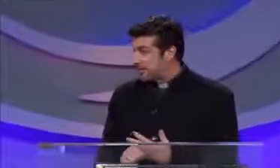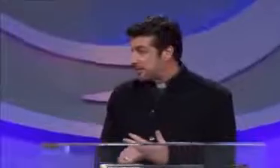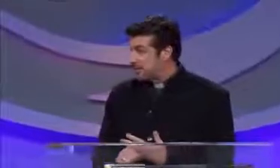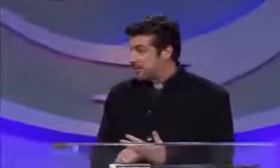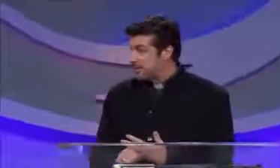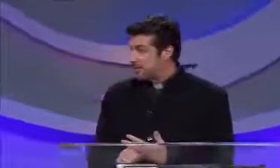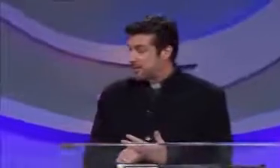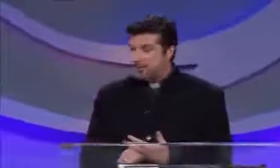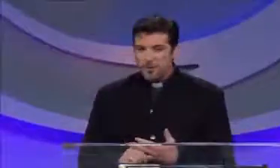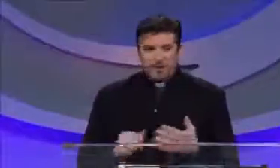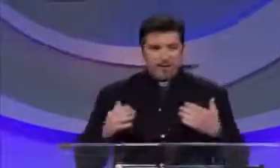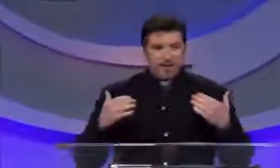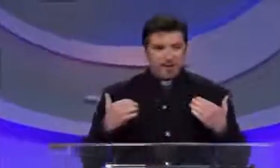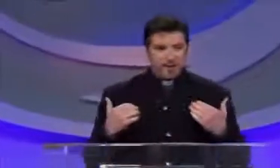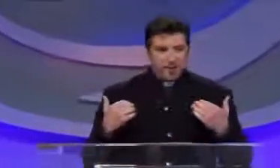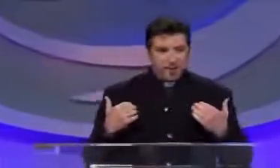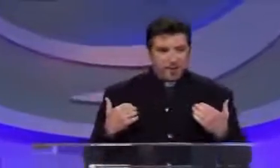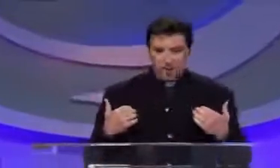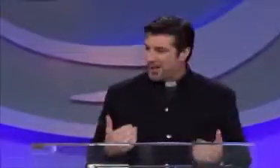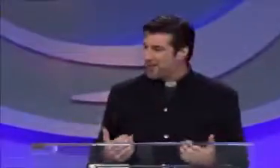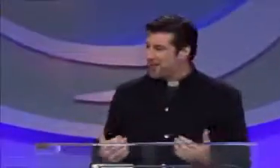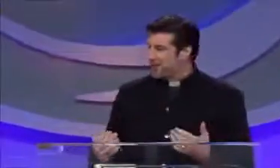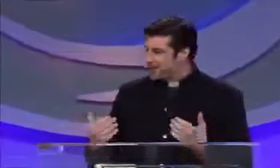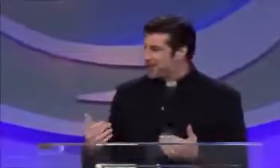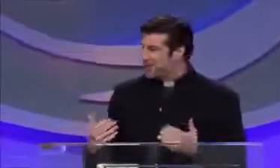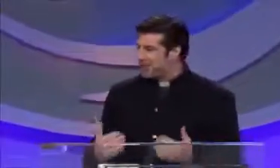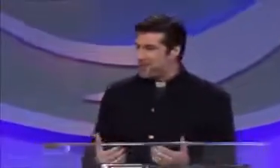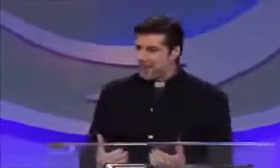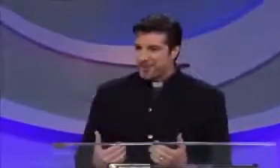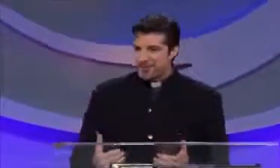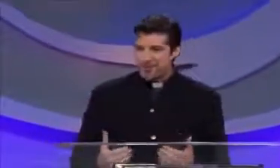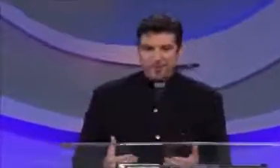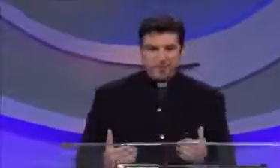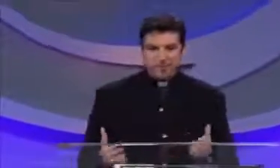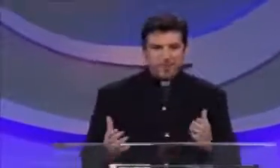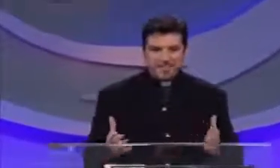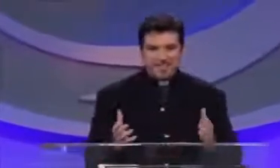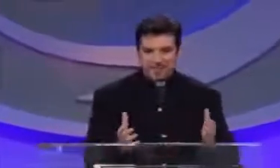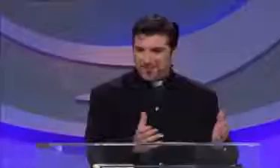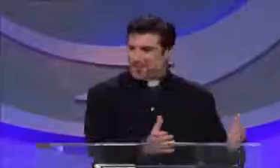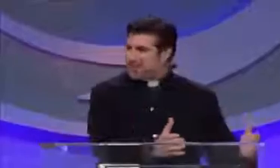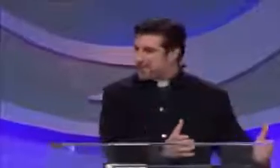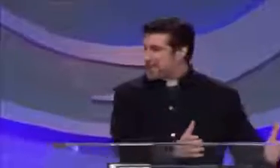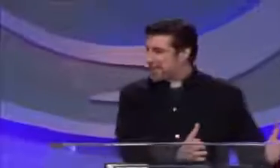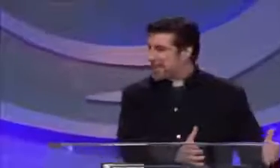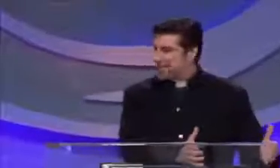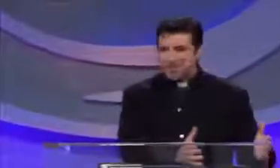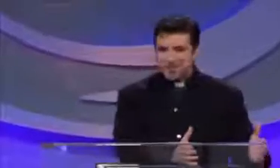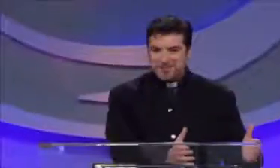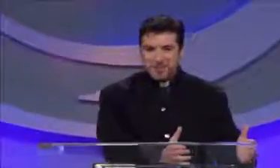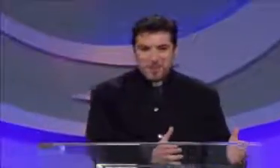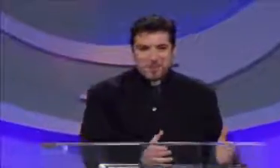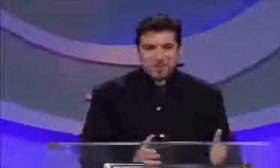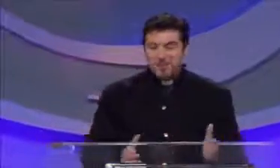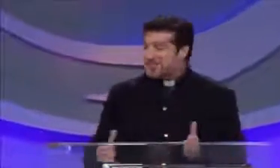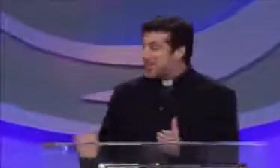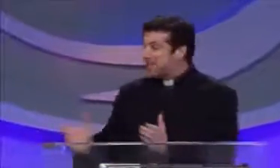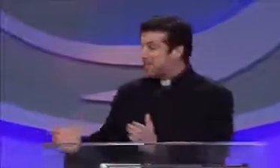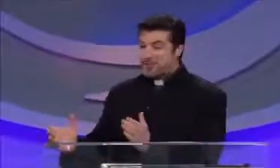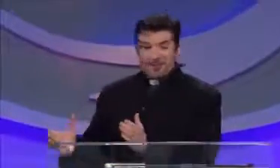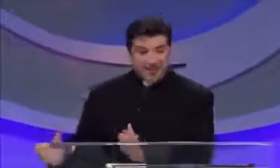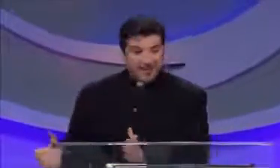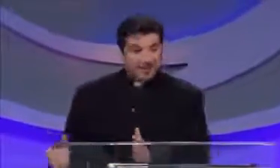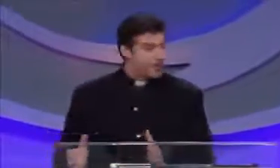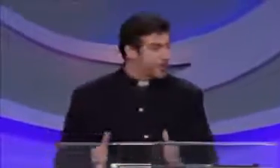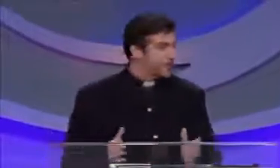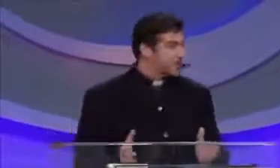nudity. So as loving, Jesus-loving Christians, we didn't want to send our family to those kind of churches. But then sending